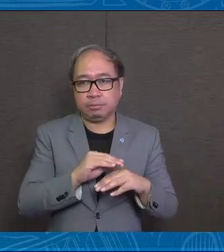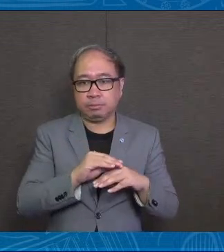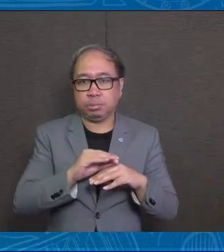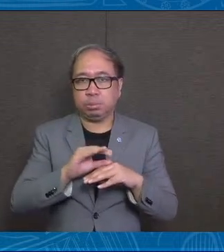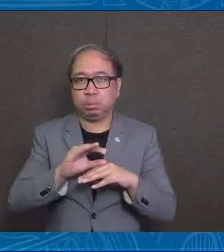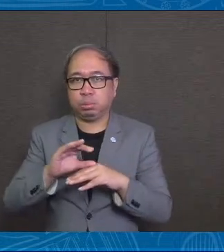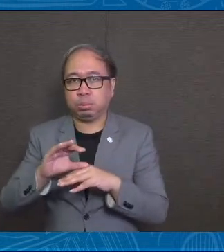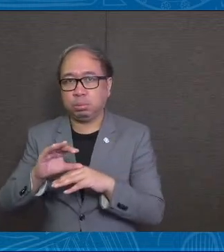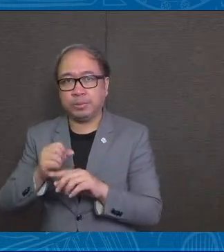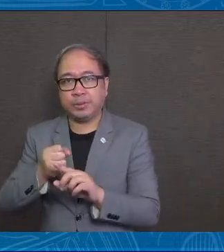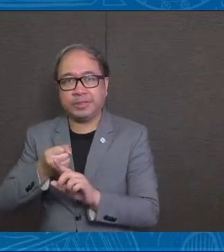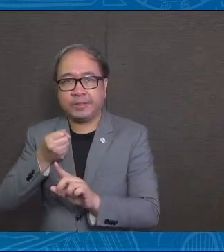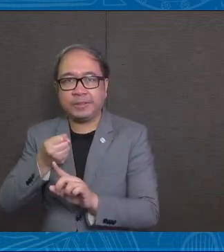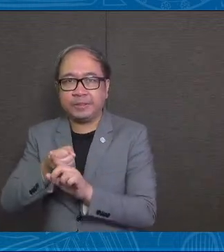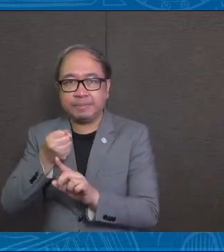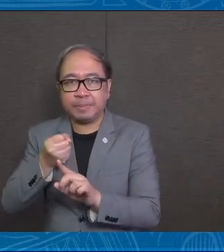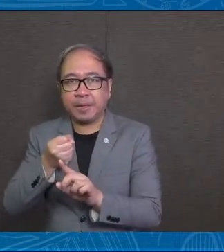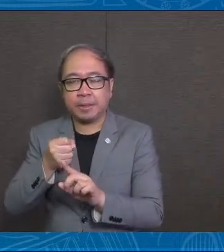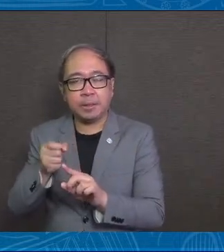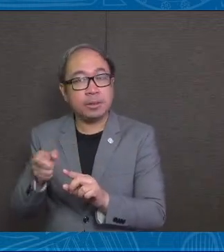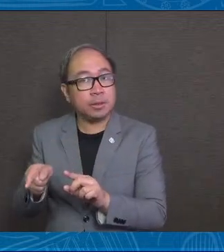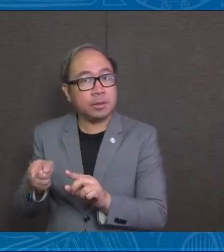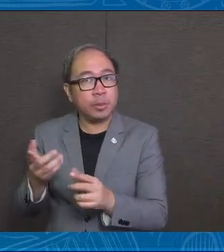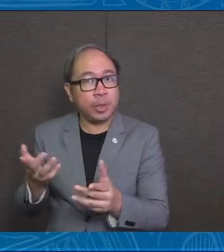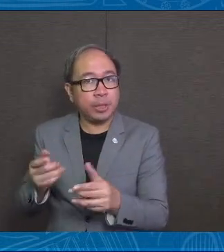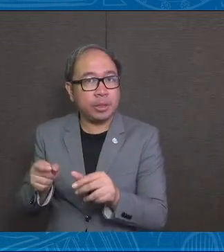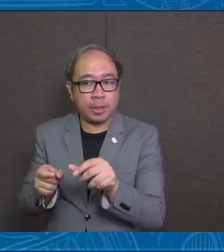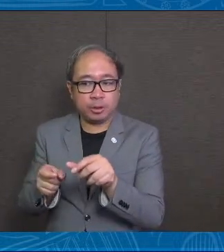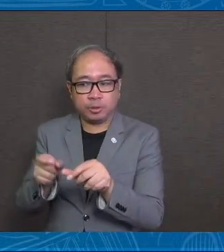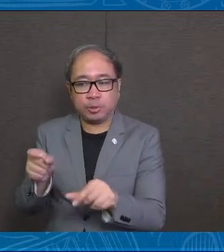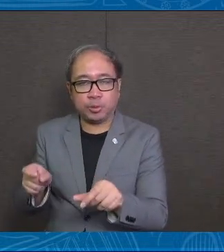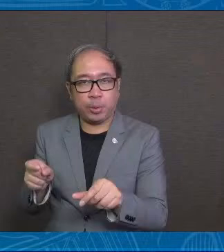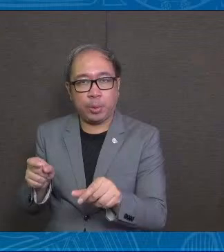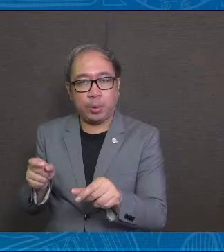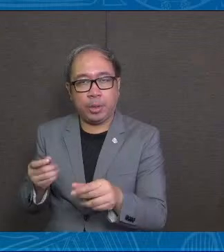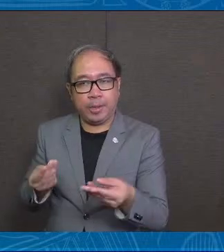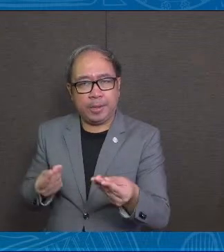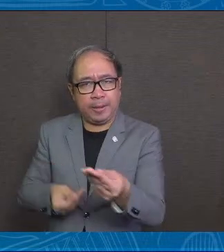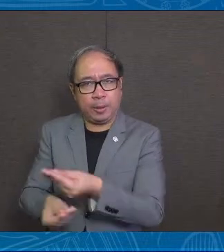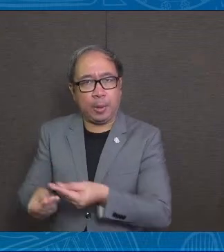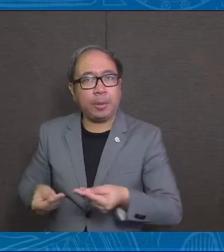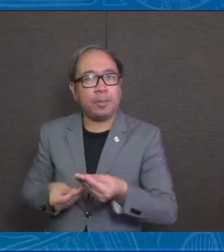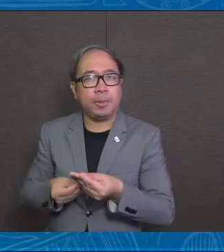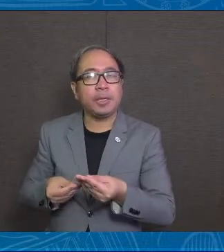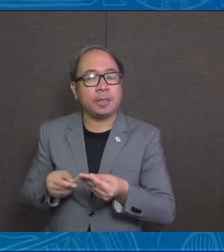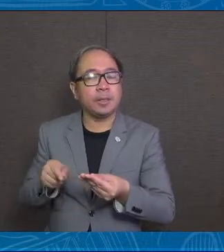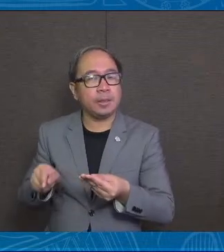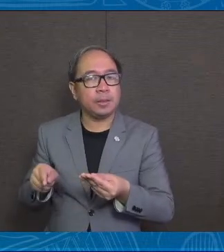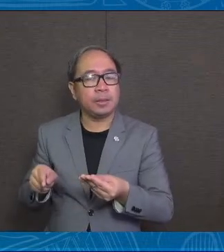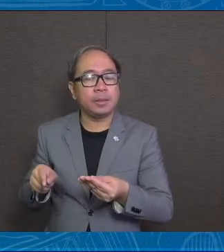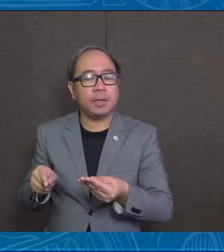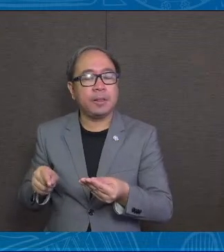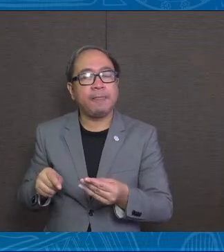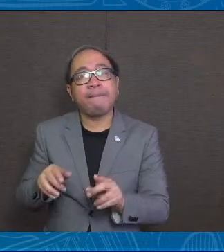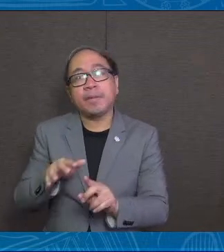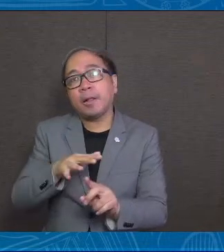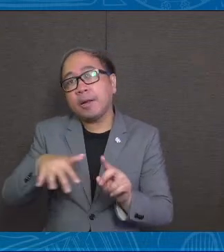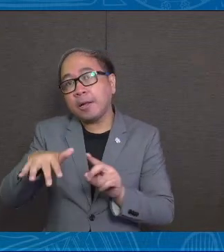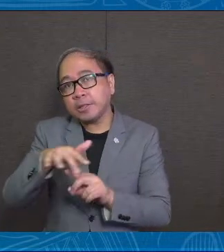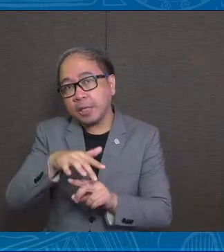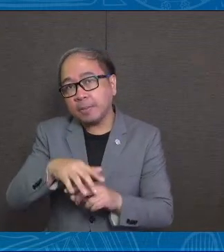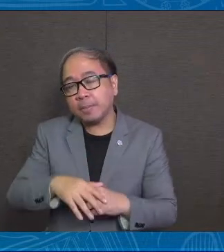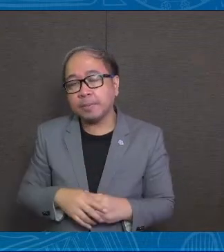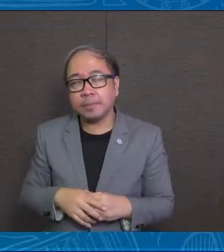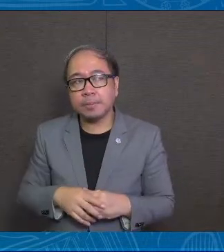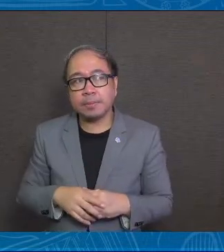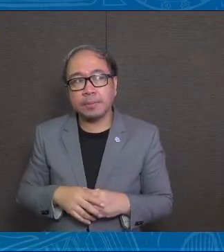to social and economic landscape. I think we need to